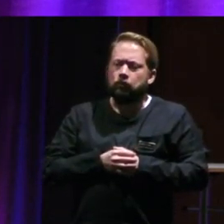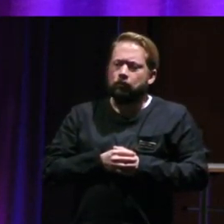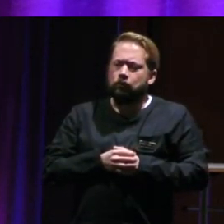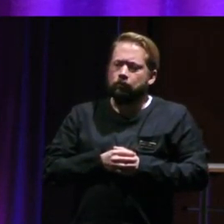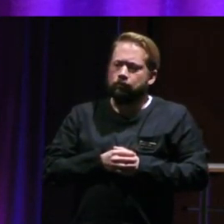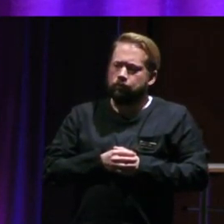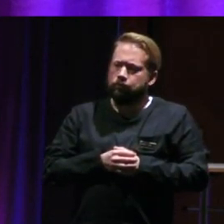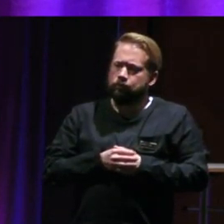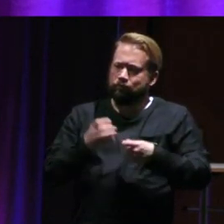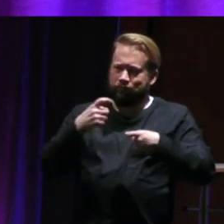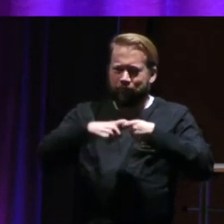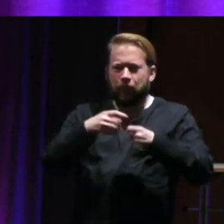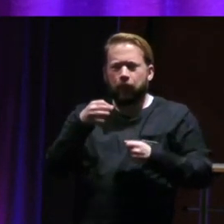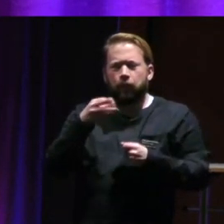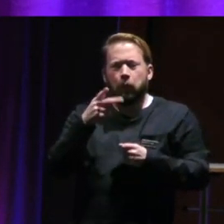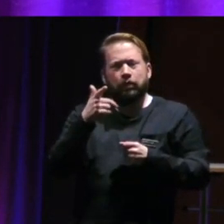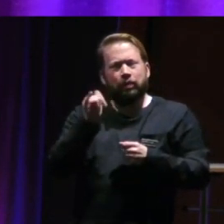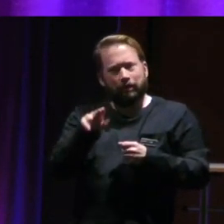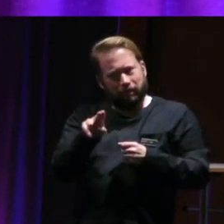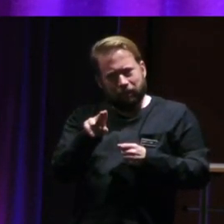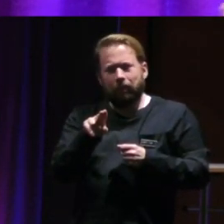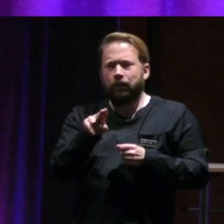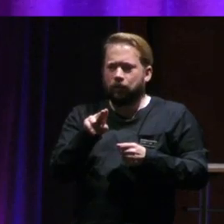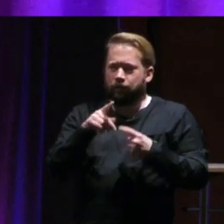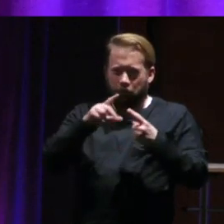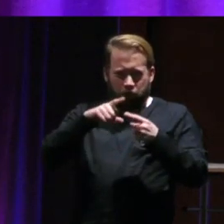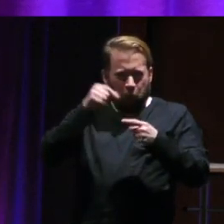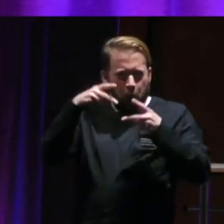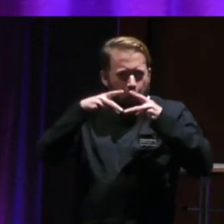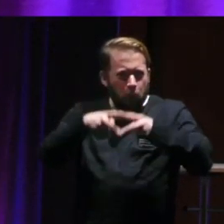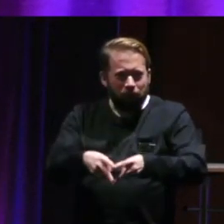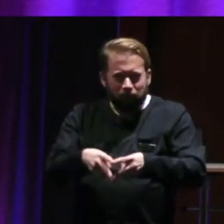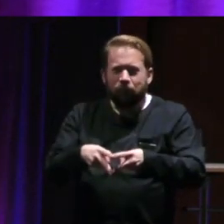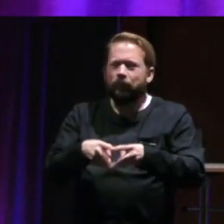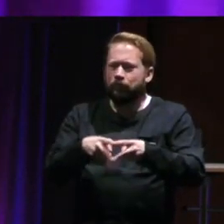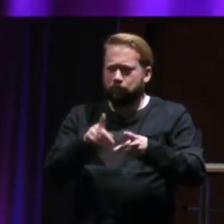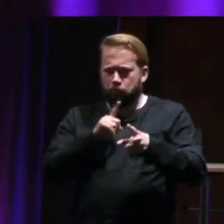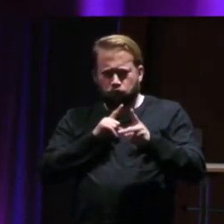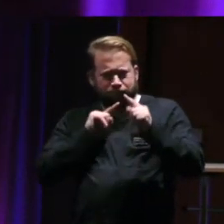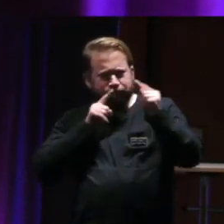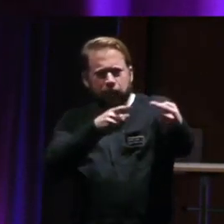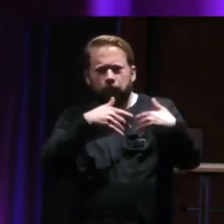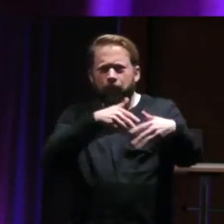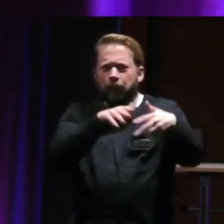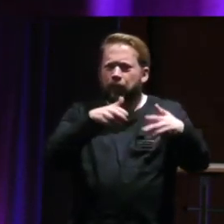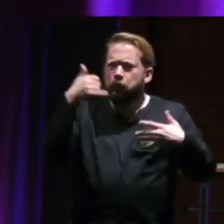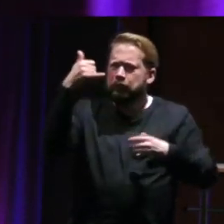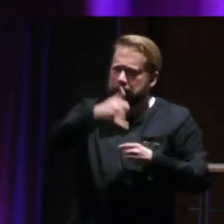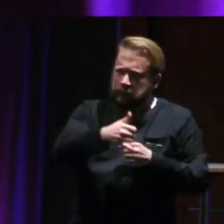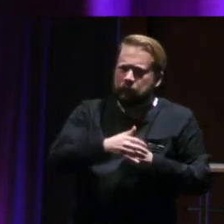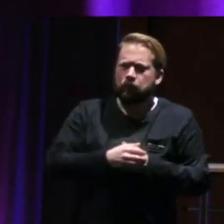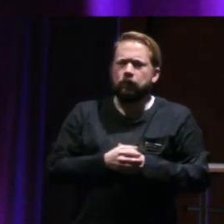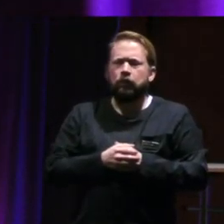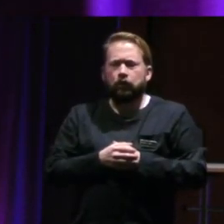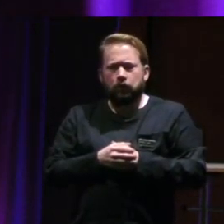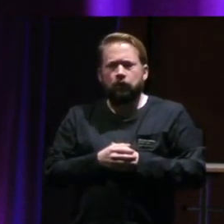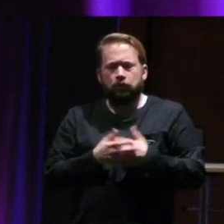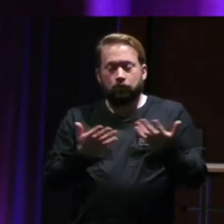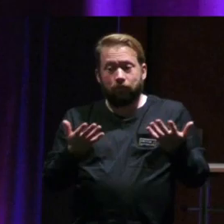new inauguration of President Putin in 2012, after massive demonstrations from the public. And we could see that so many people